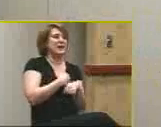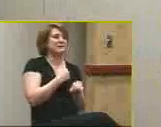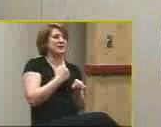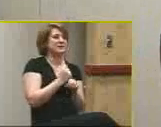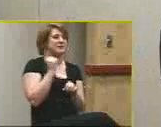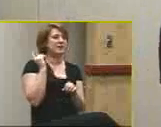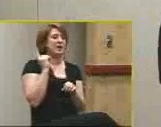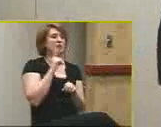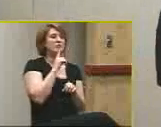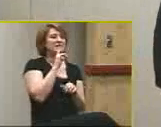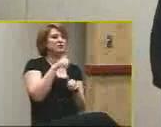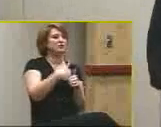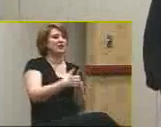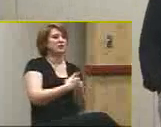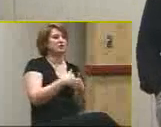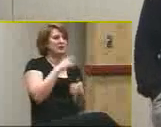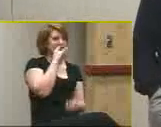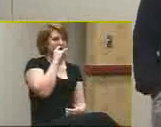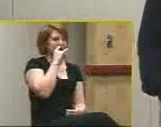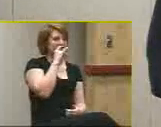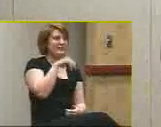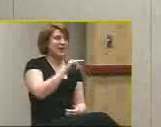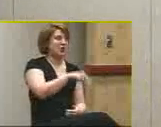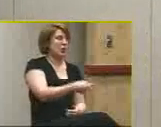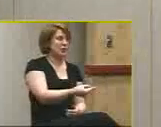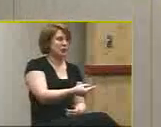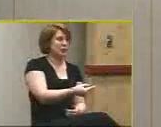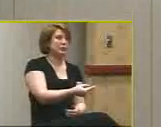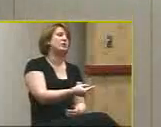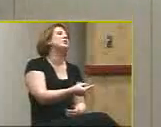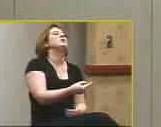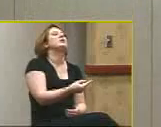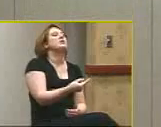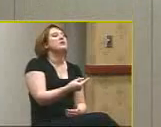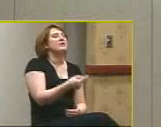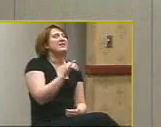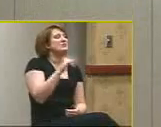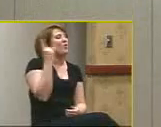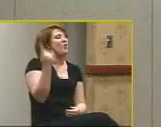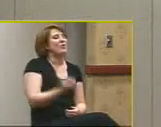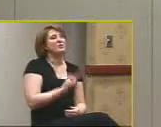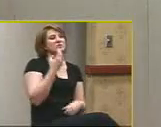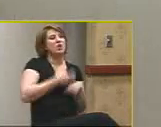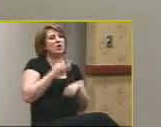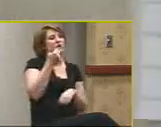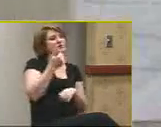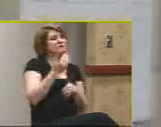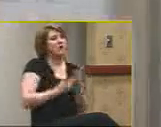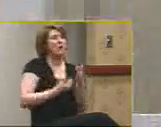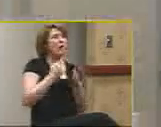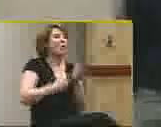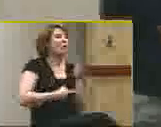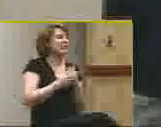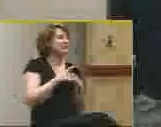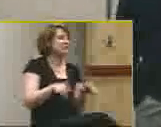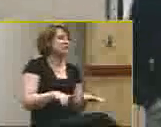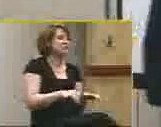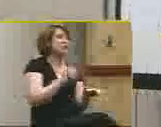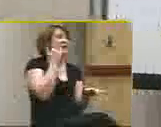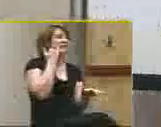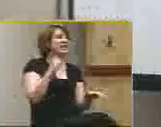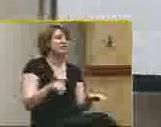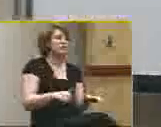really challenging kid. That alone right there. Because like I said, that's always the hardest part. What are you going to do when they do it